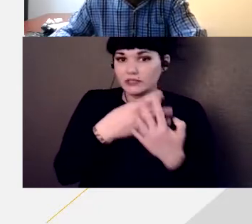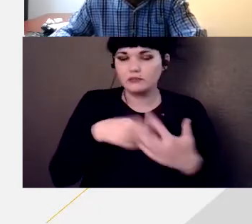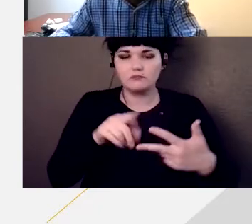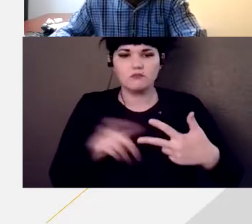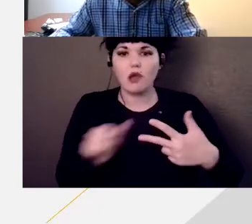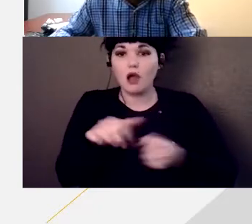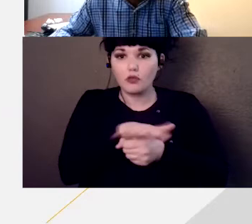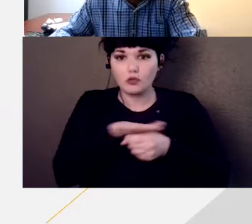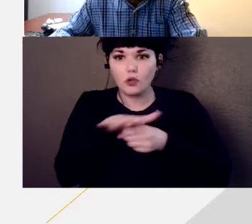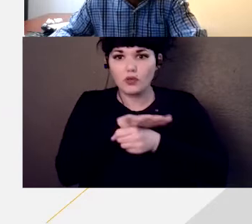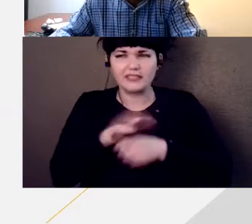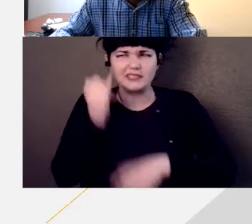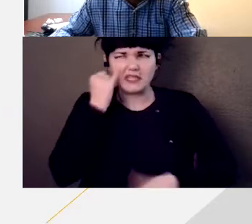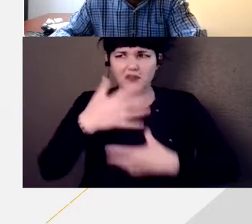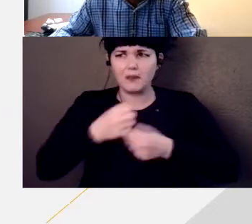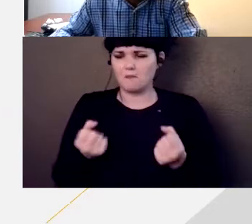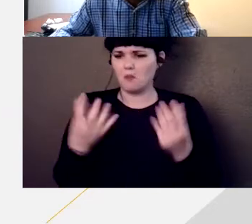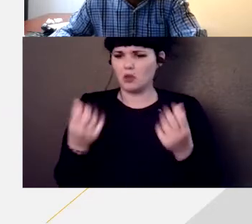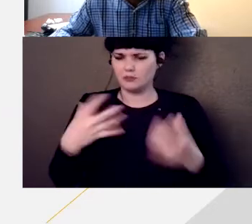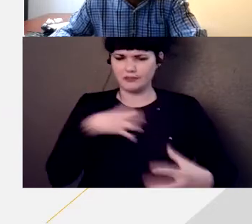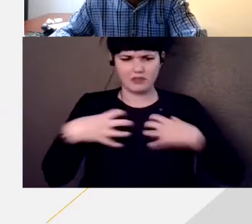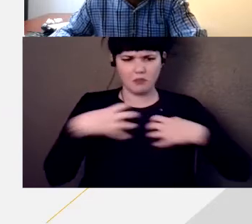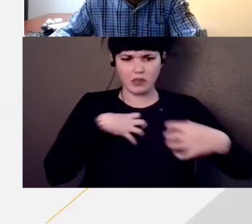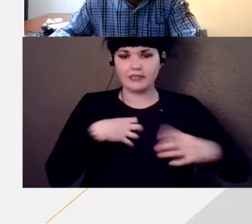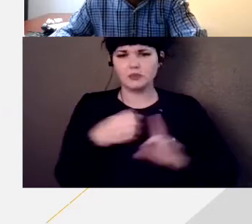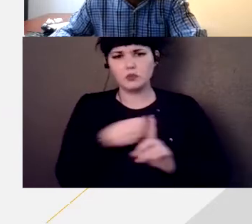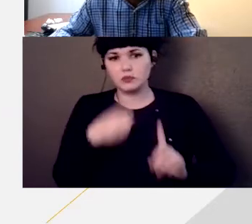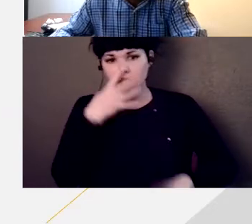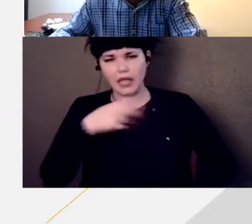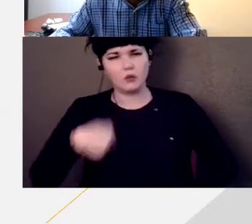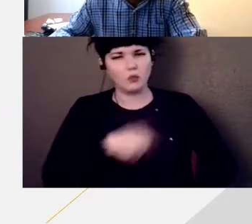based on multiple complaints of abuse or neglect. Issuing reports on